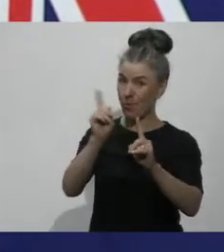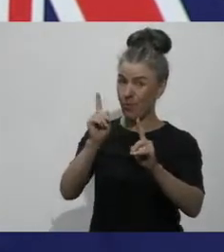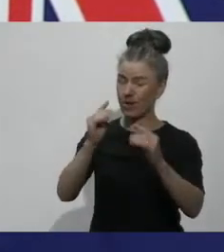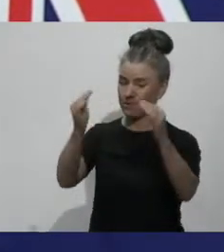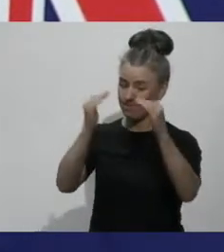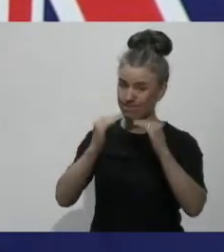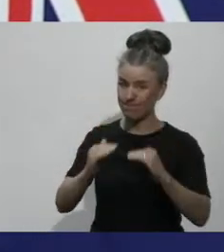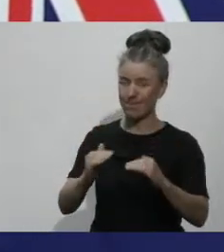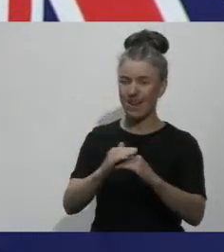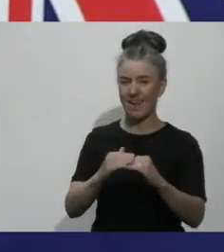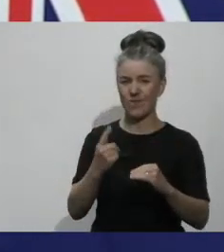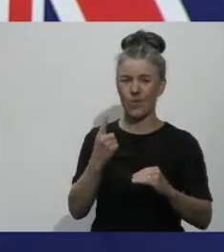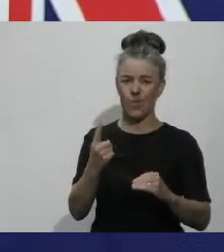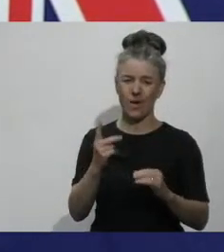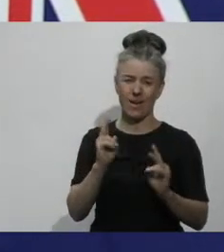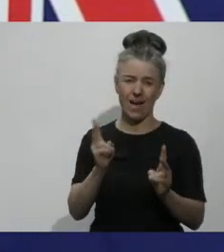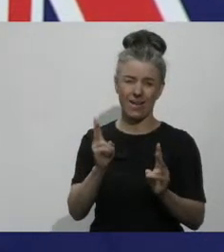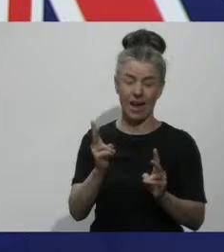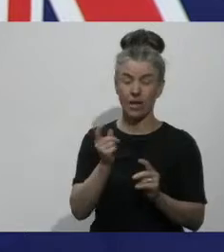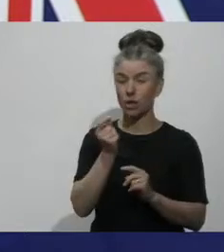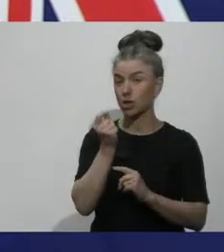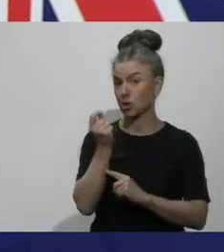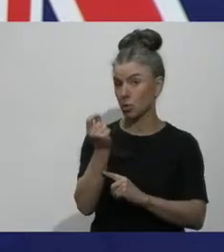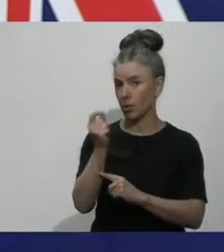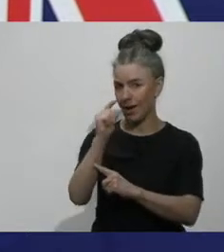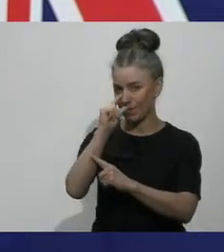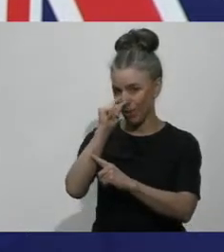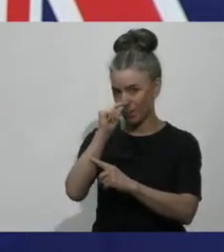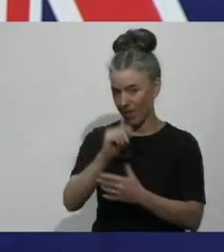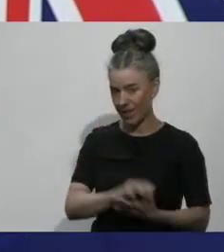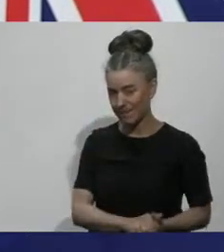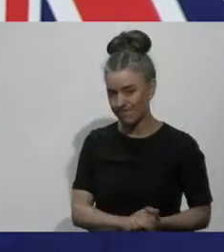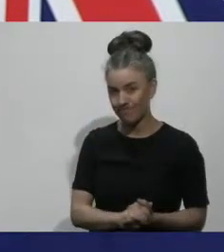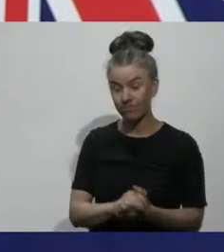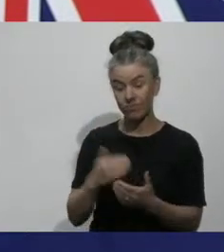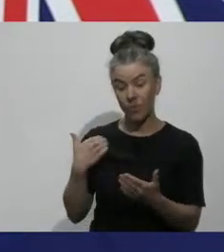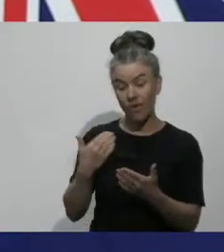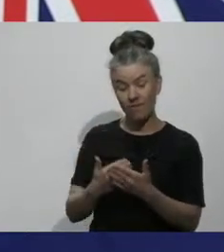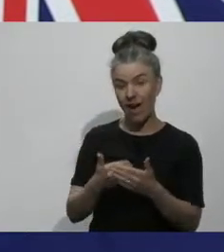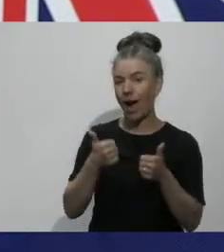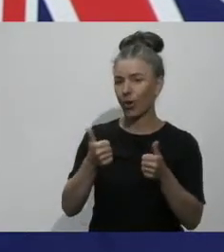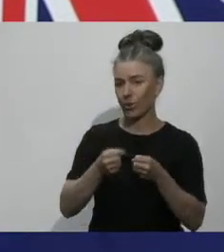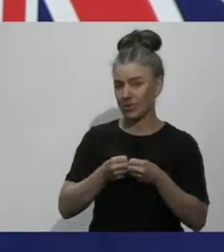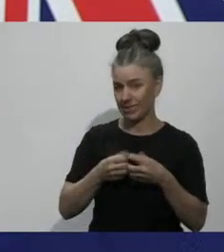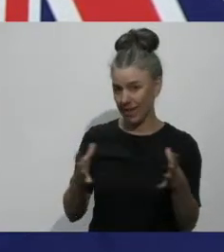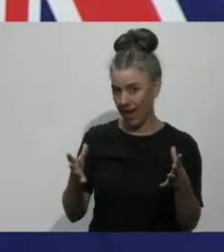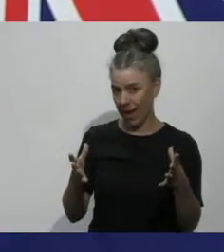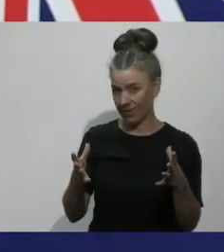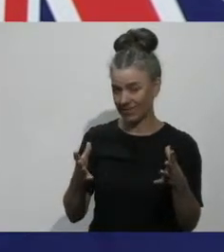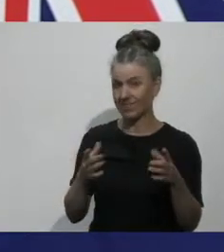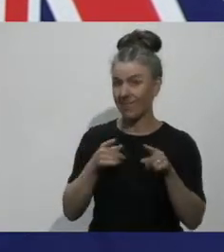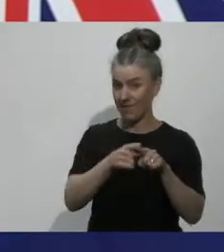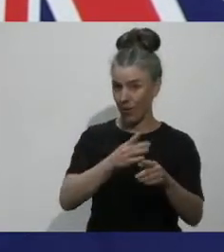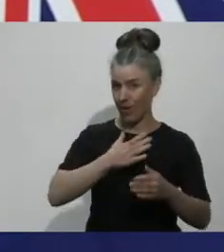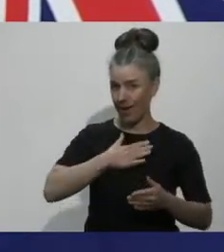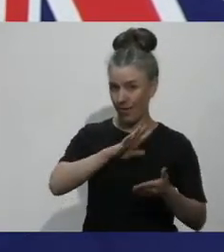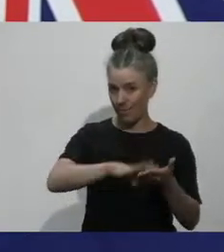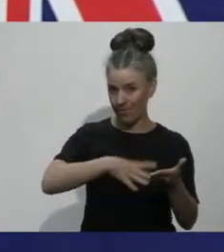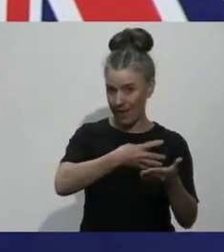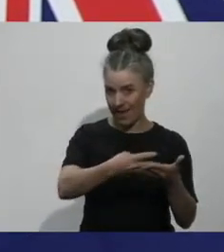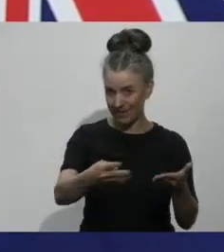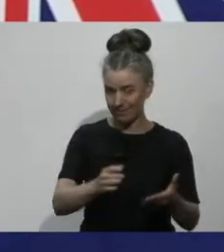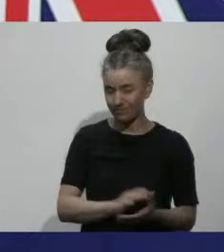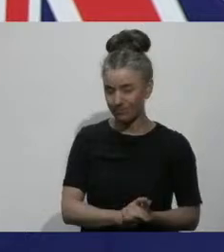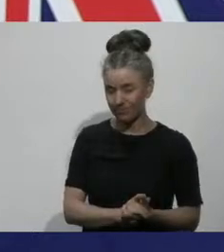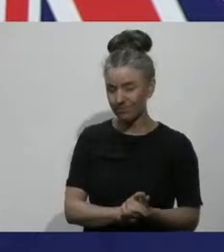quickly as possible. We have made a good start on that plan. This is what we know